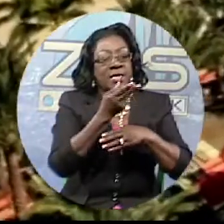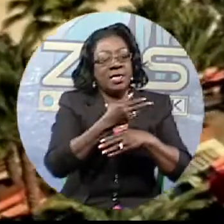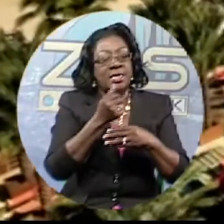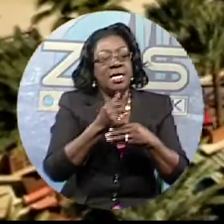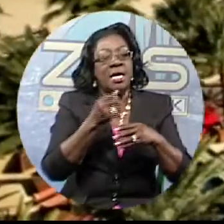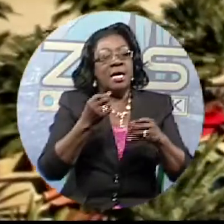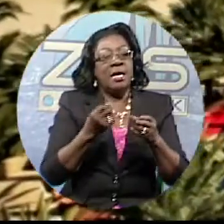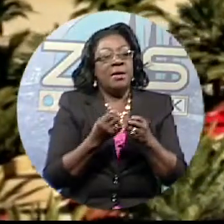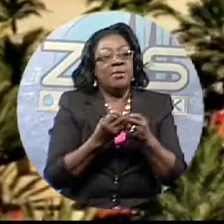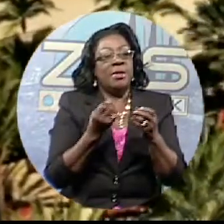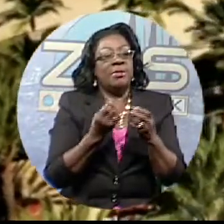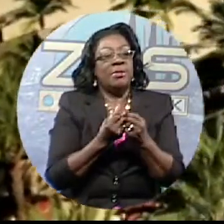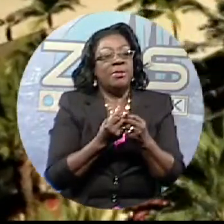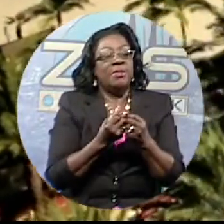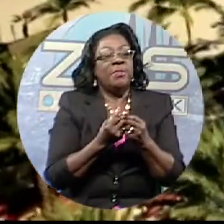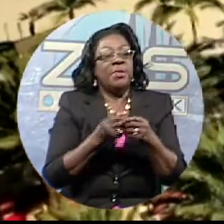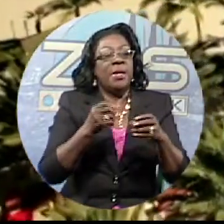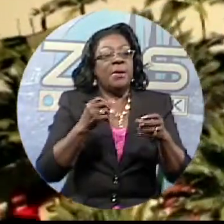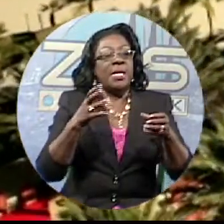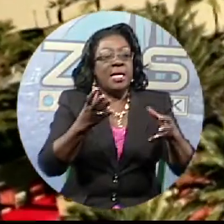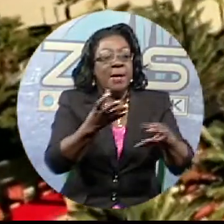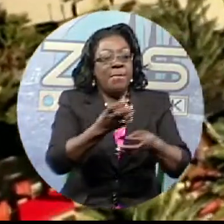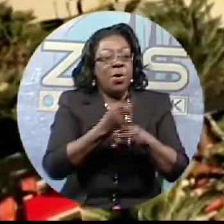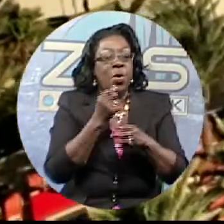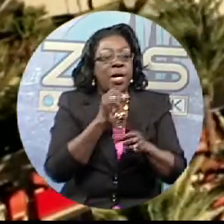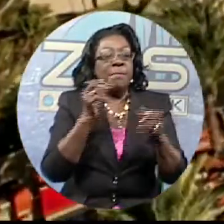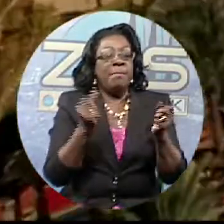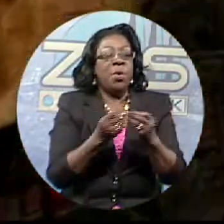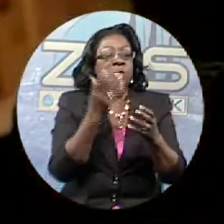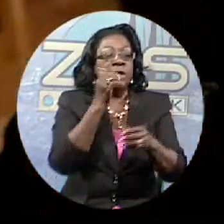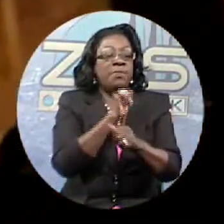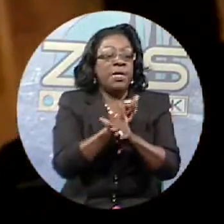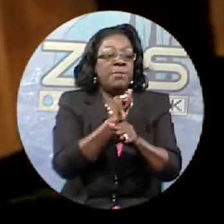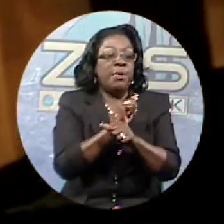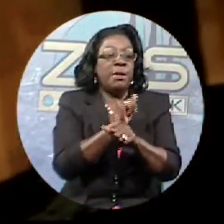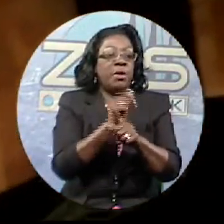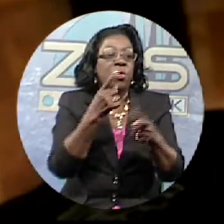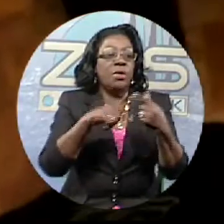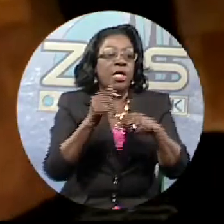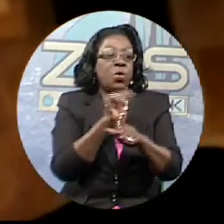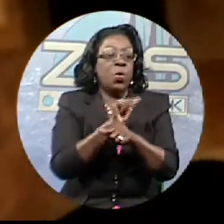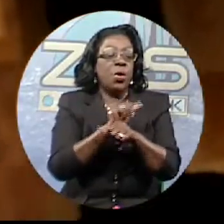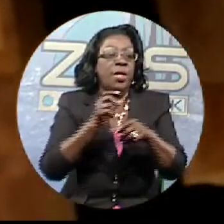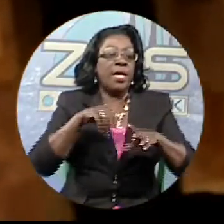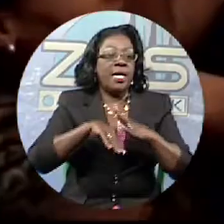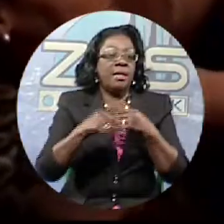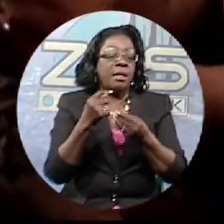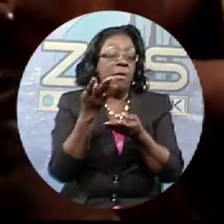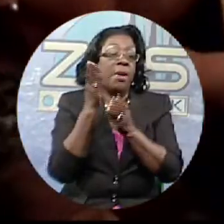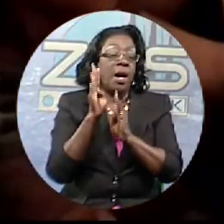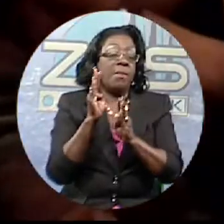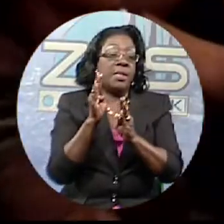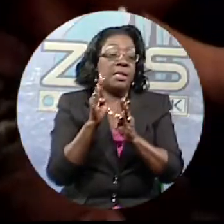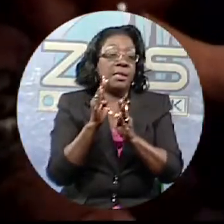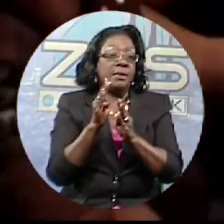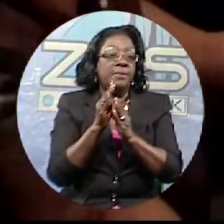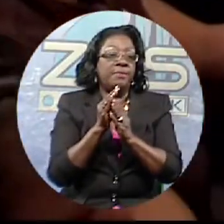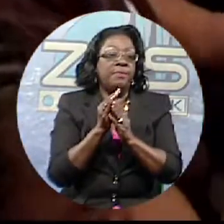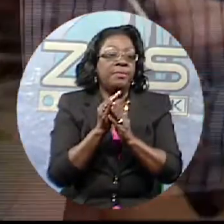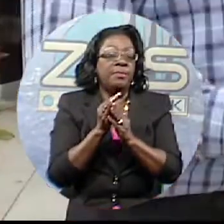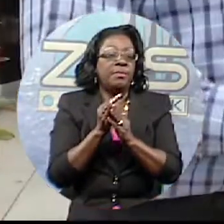chunk of private sector employment in the Bahamas, has increased staffing levels since 2007 by